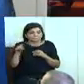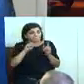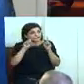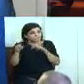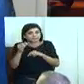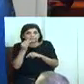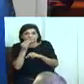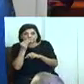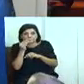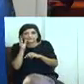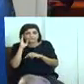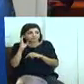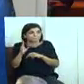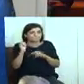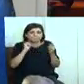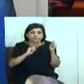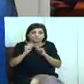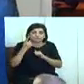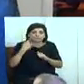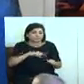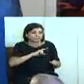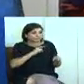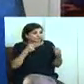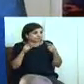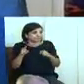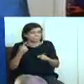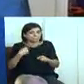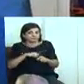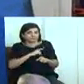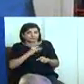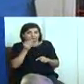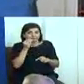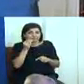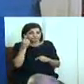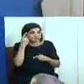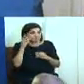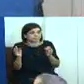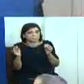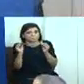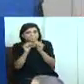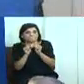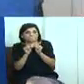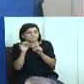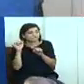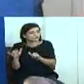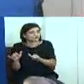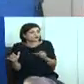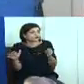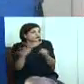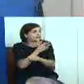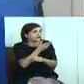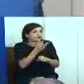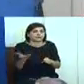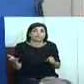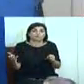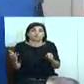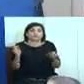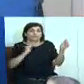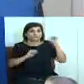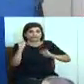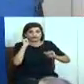to eat because he's going to be entertaining us while we eat. So we get some more. Please stay with us. He's doing a whole Vegas set. Get